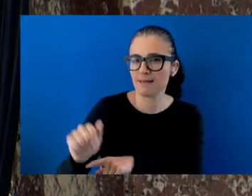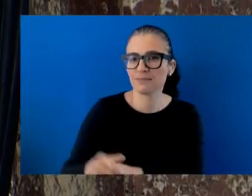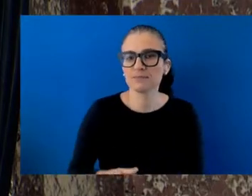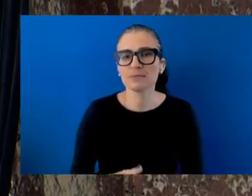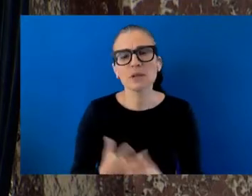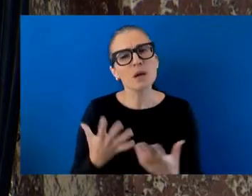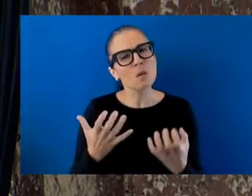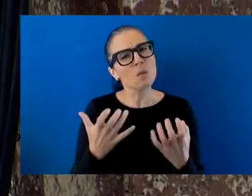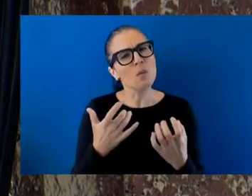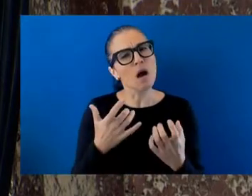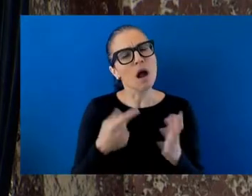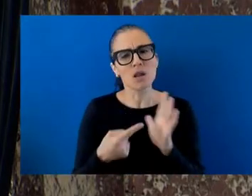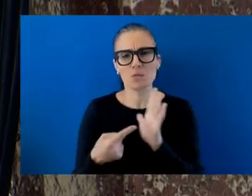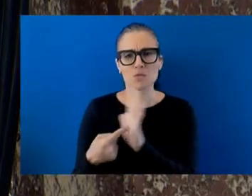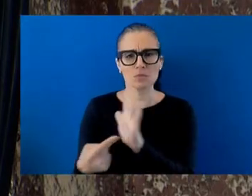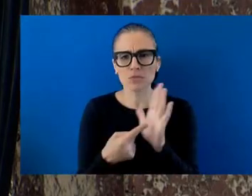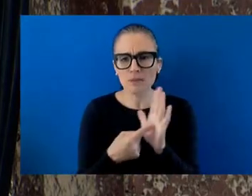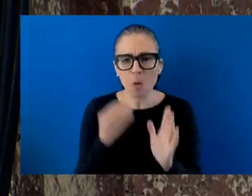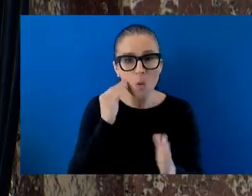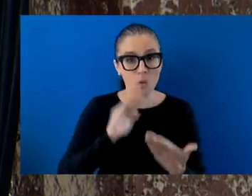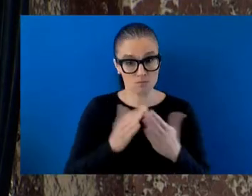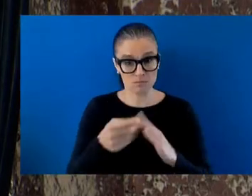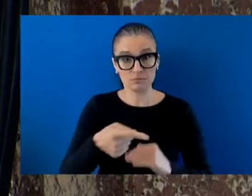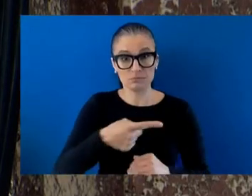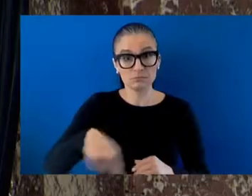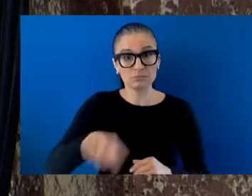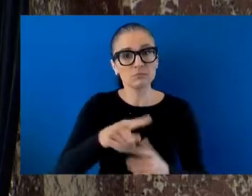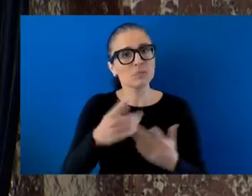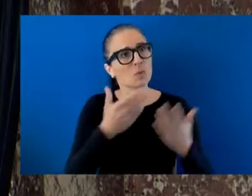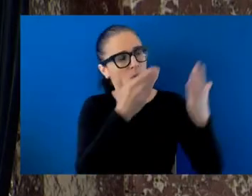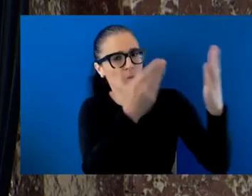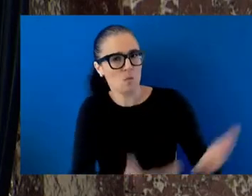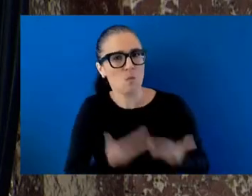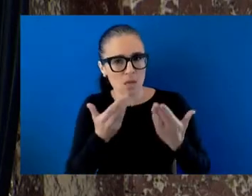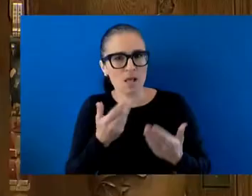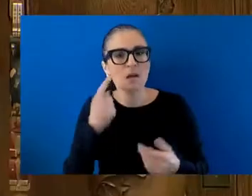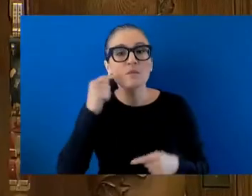for British Columbia. Would the House please make him welcome?